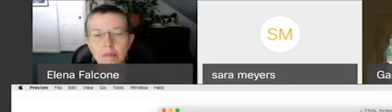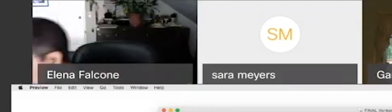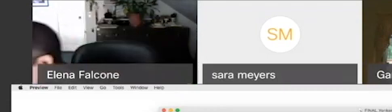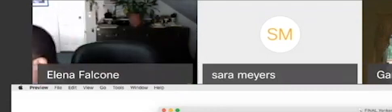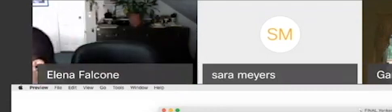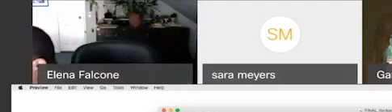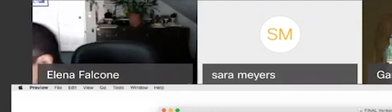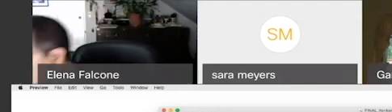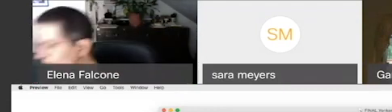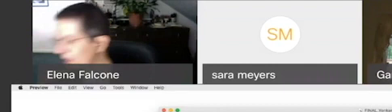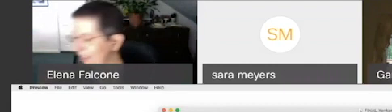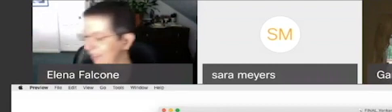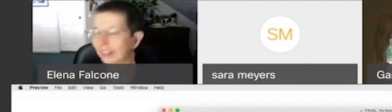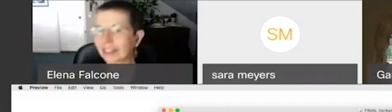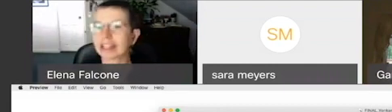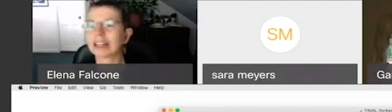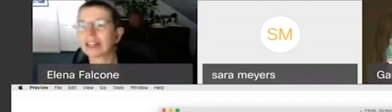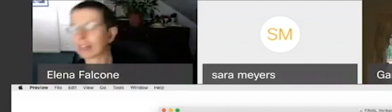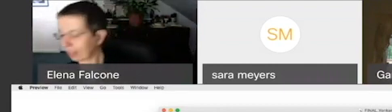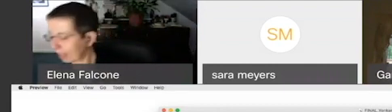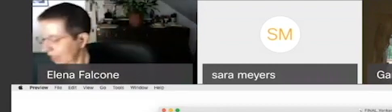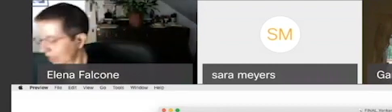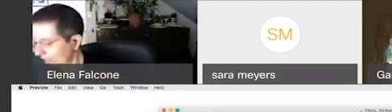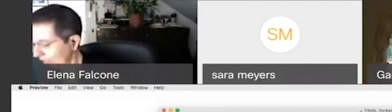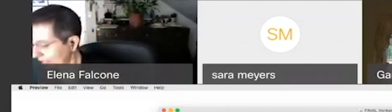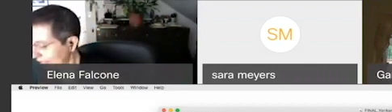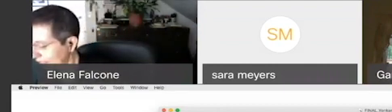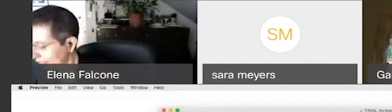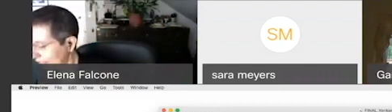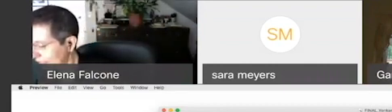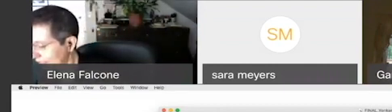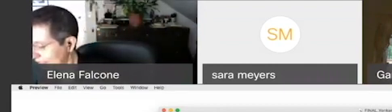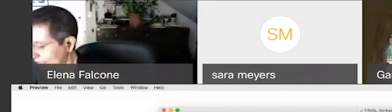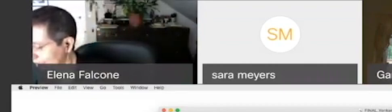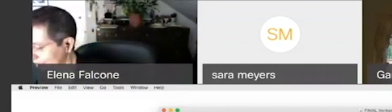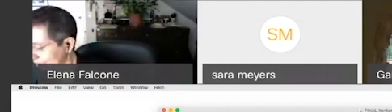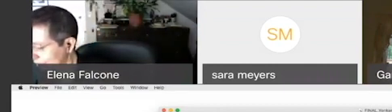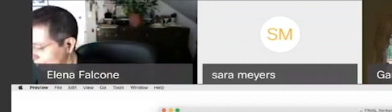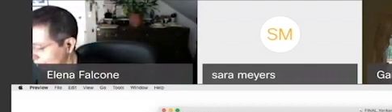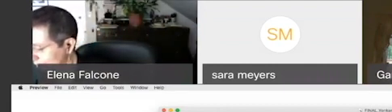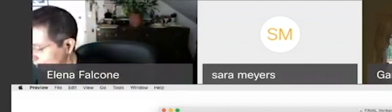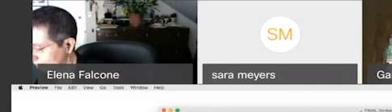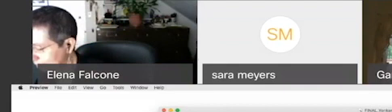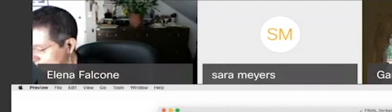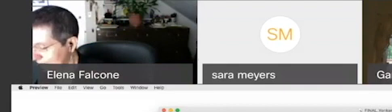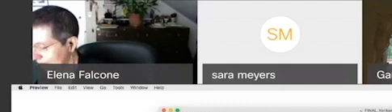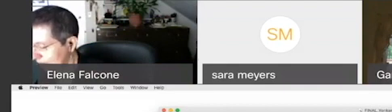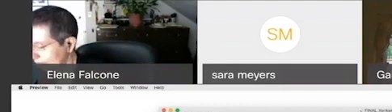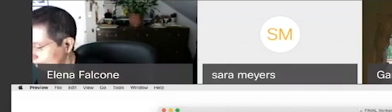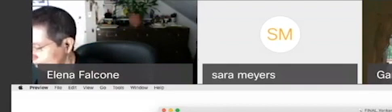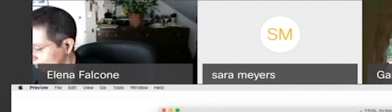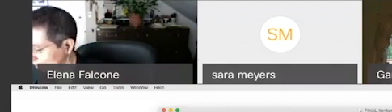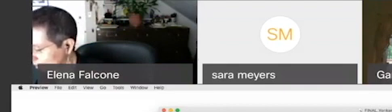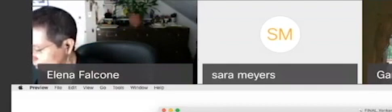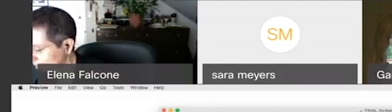questions. We talk about transfers, and just for a minute, I just want to say, you know, not all transfers, you know, there